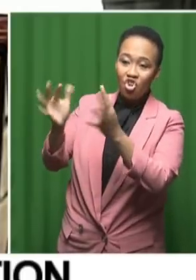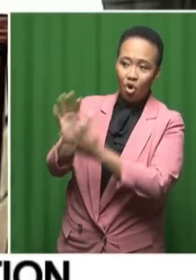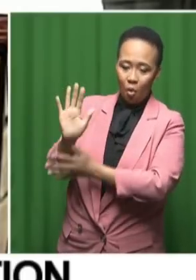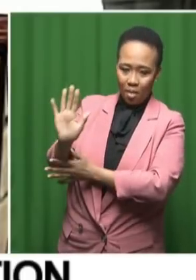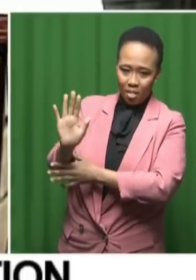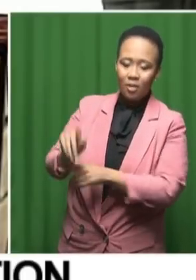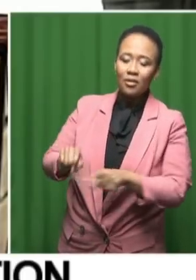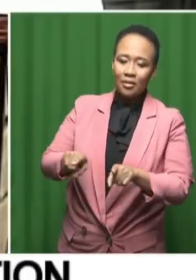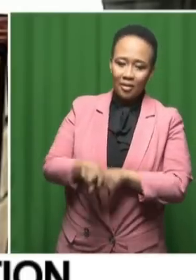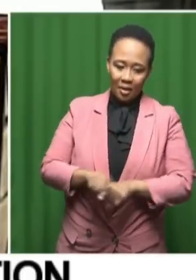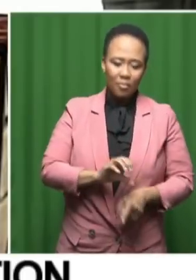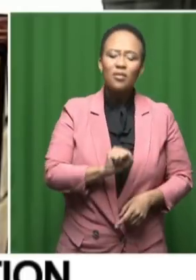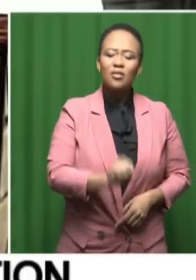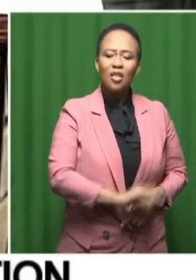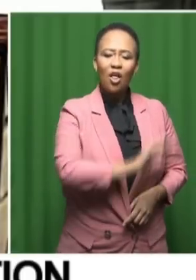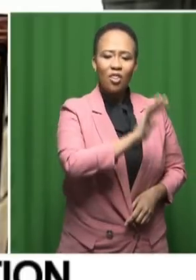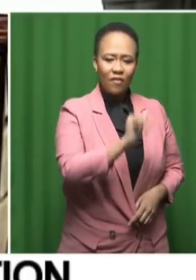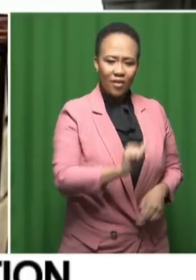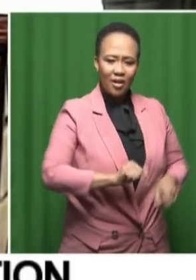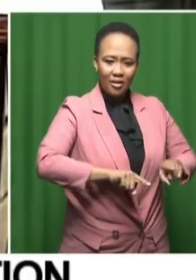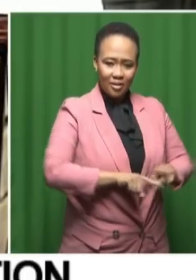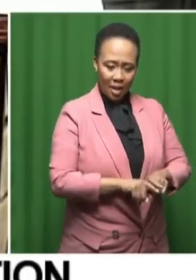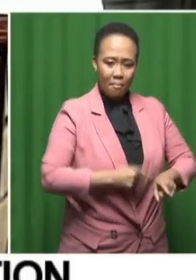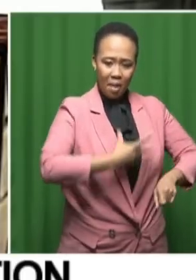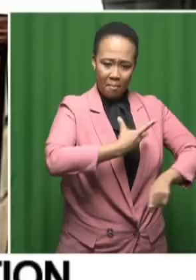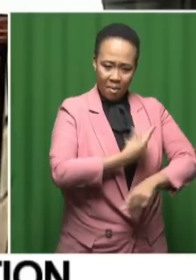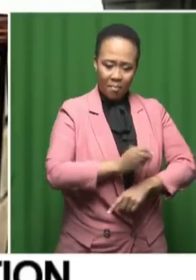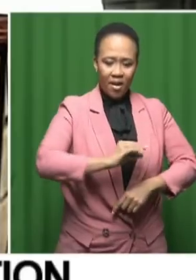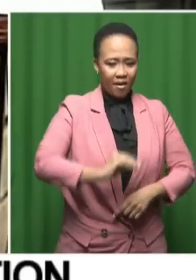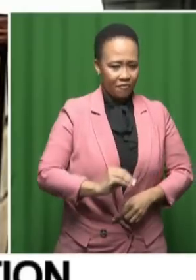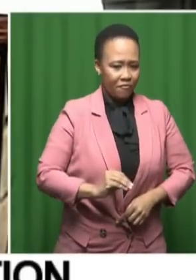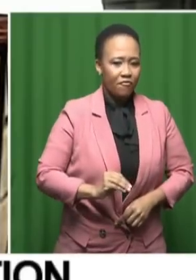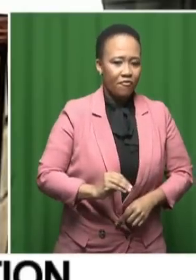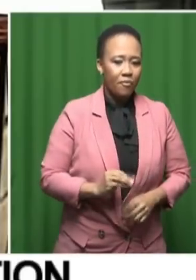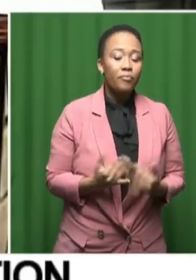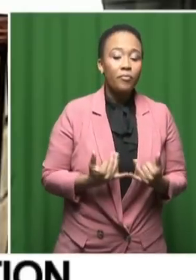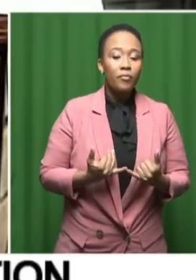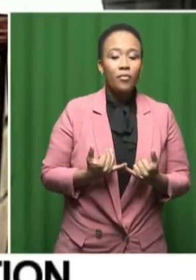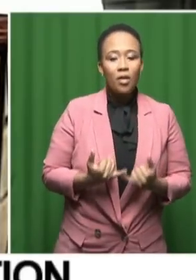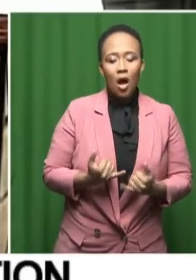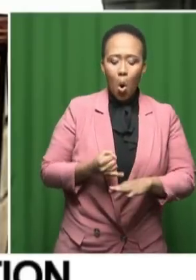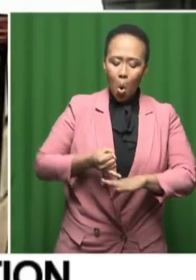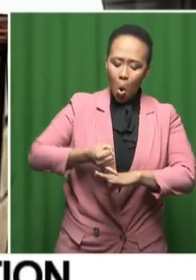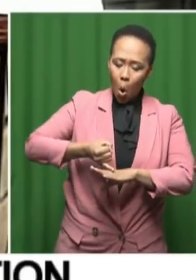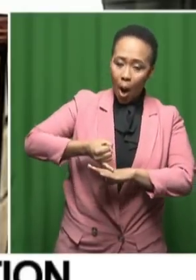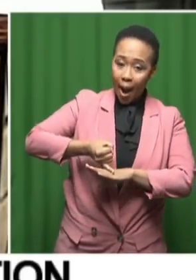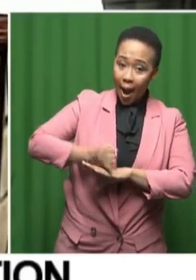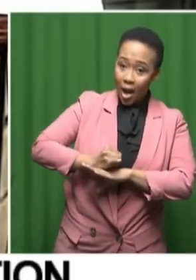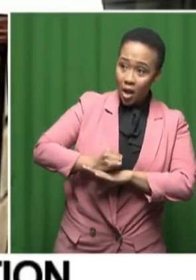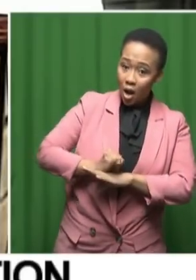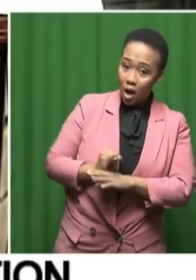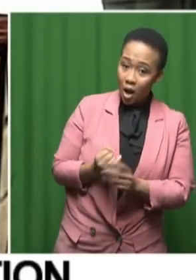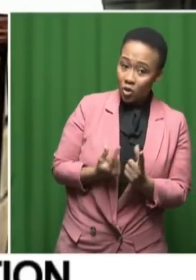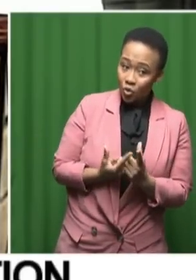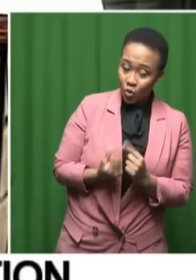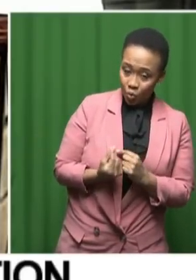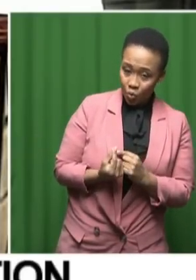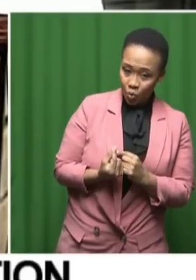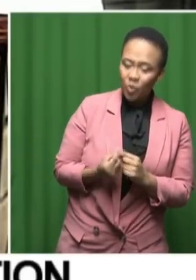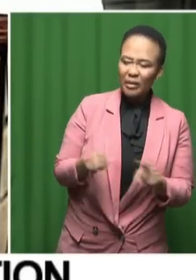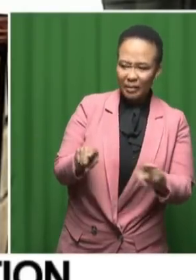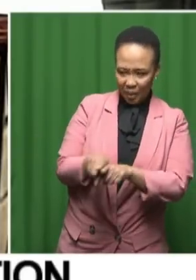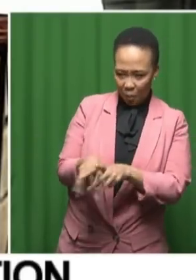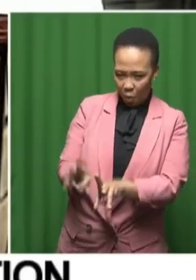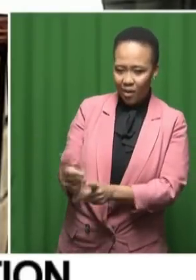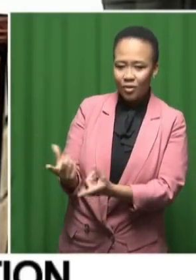South Africa alone also. So comparatively, we've done in that round earlier than what China is doing it. So this was